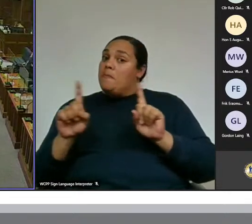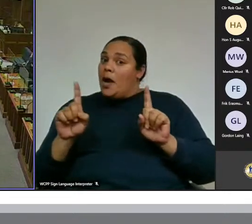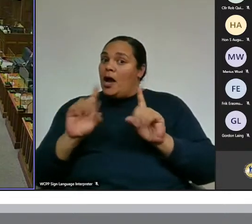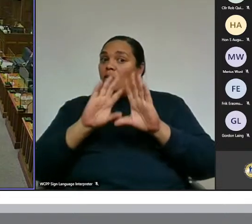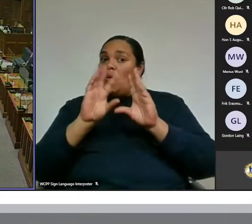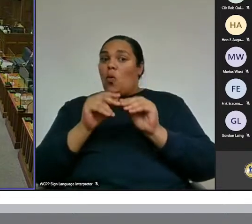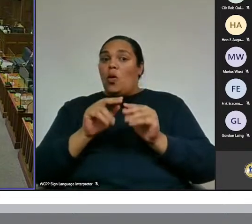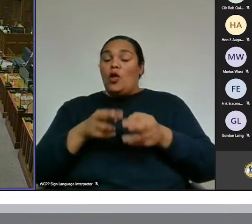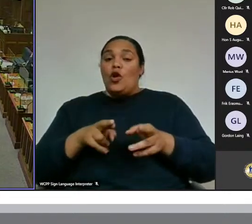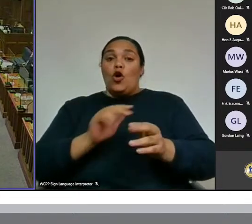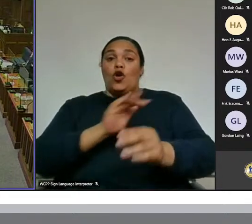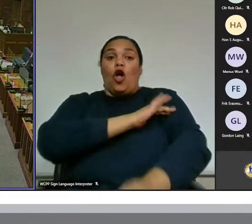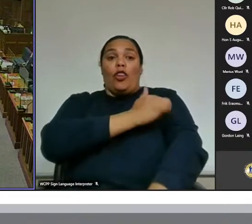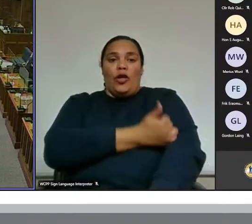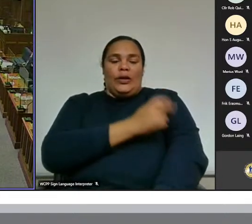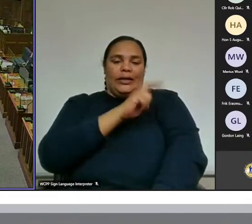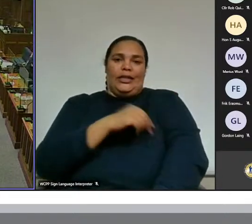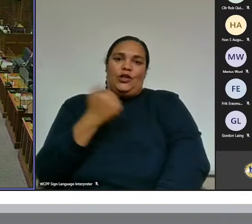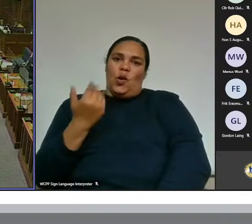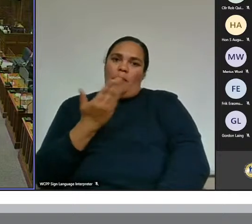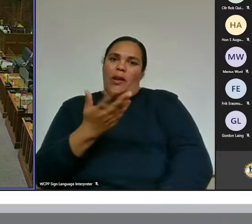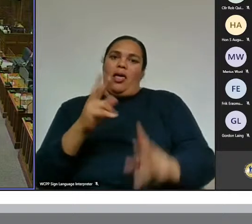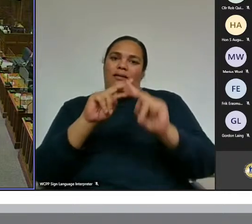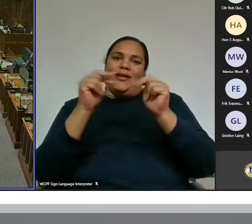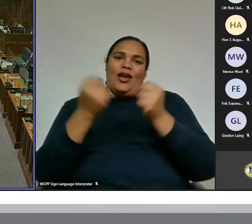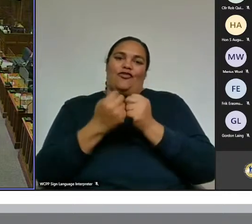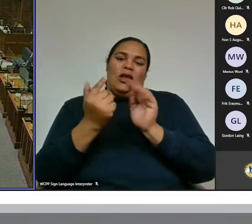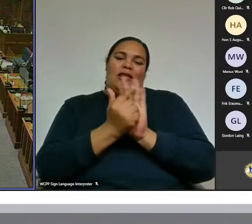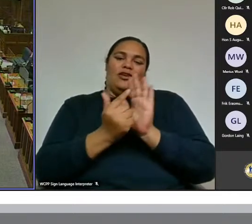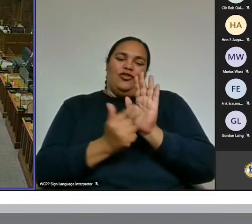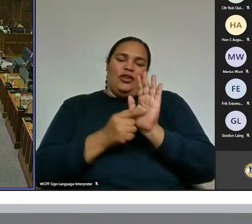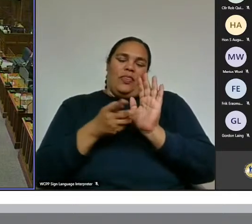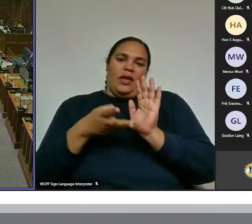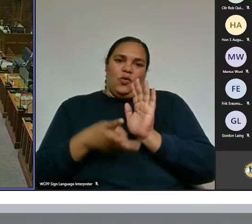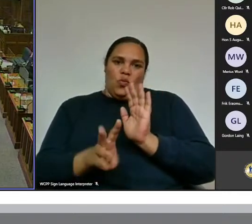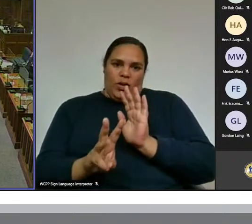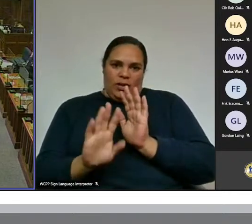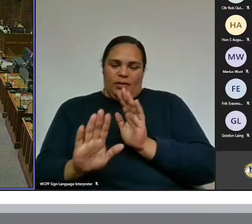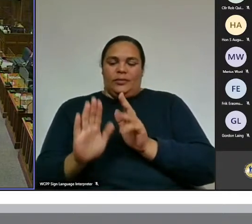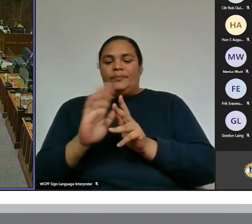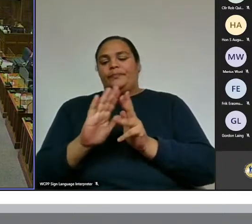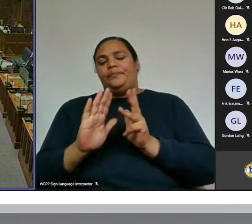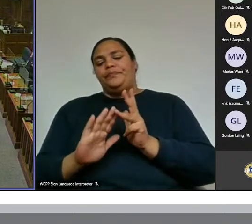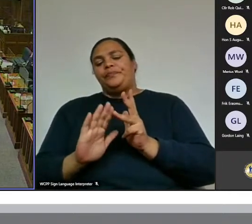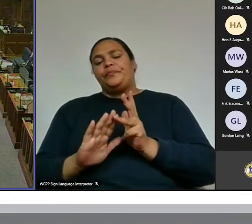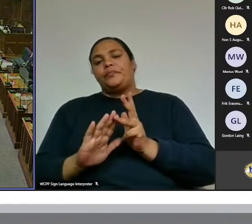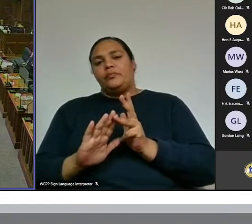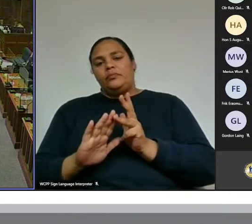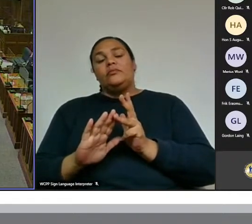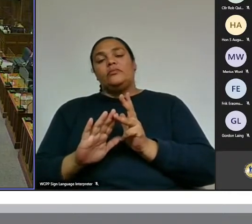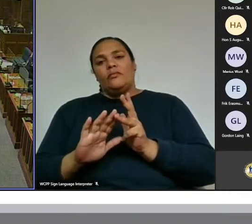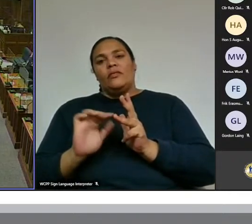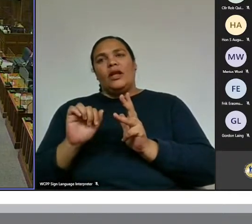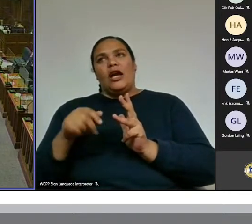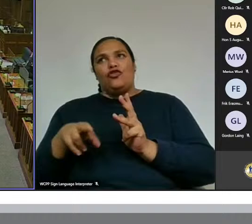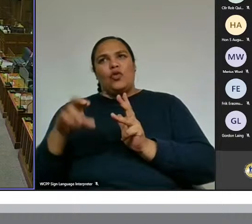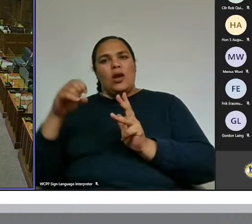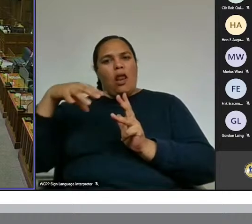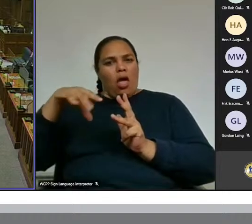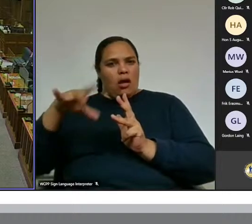road authorities must apply national legislation in that regard. And street lighting is